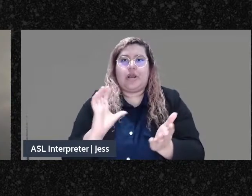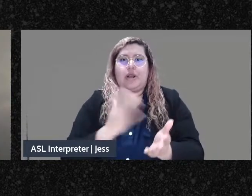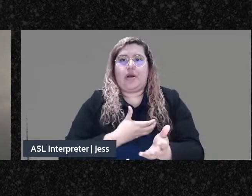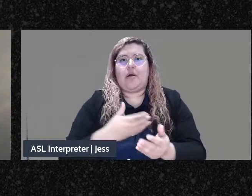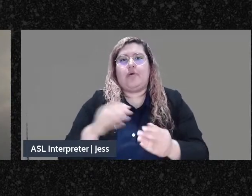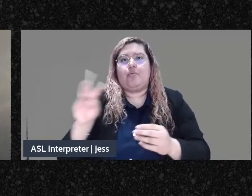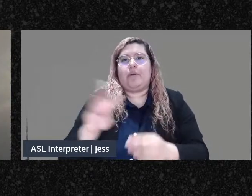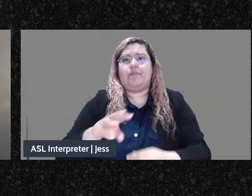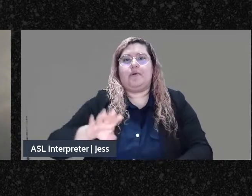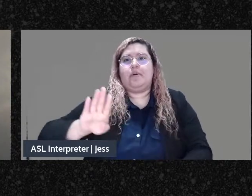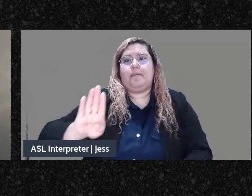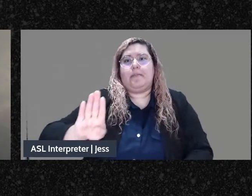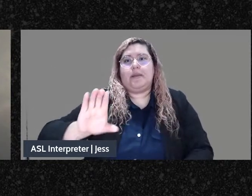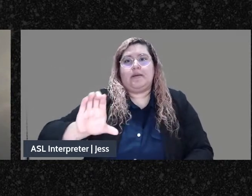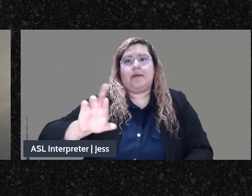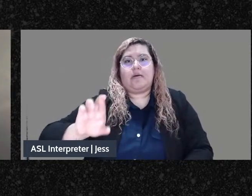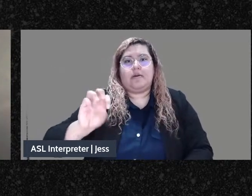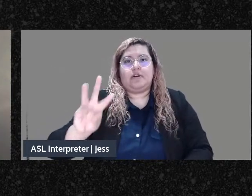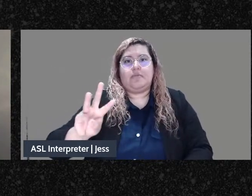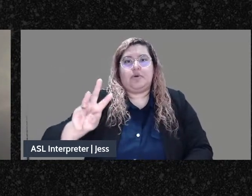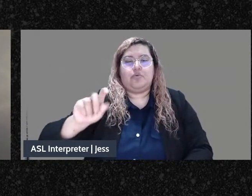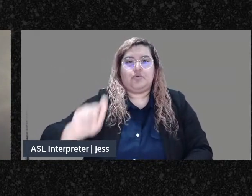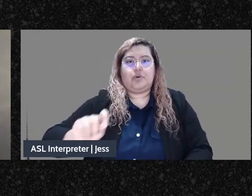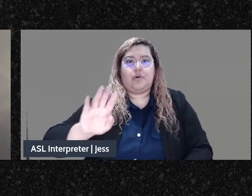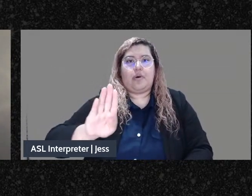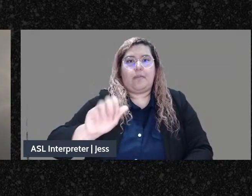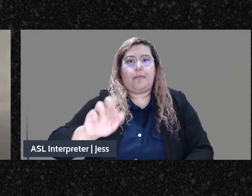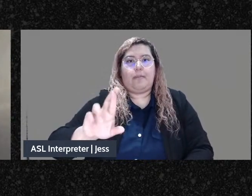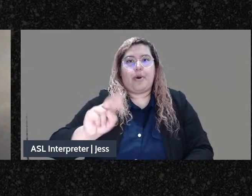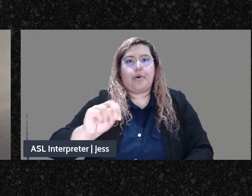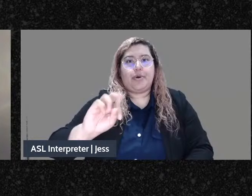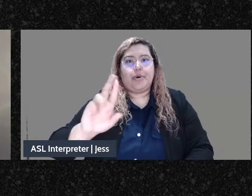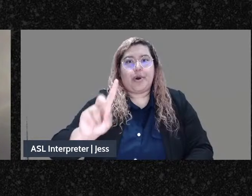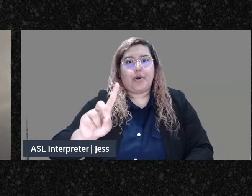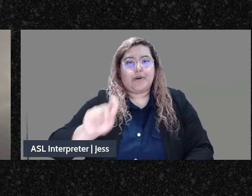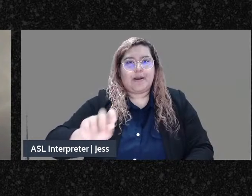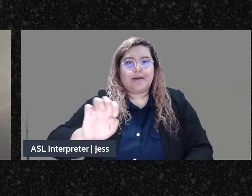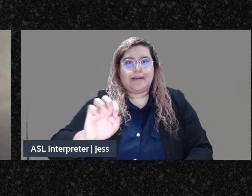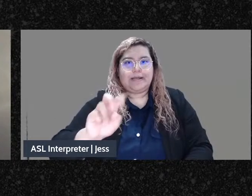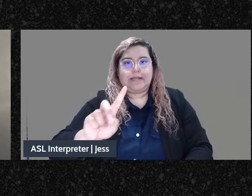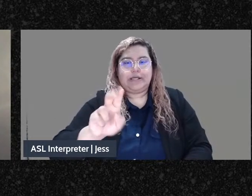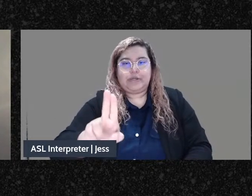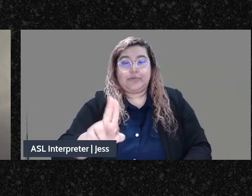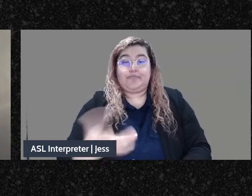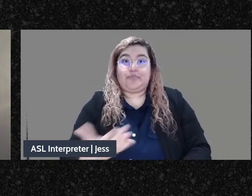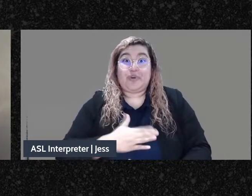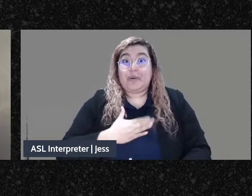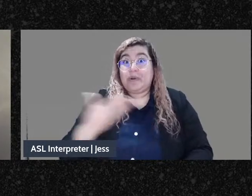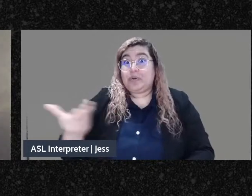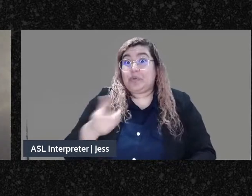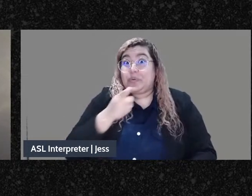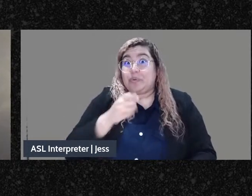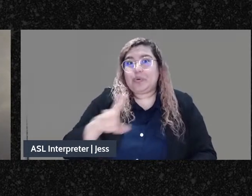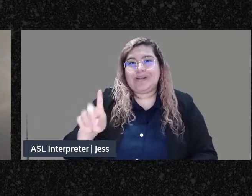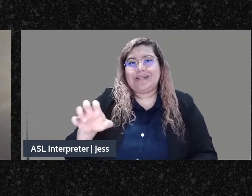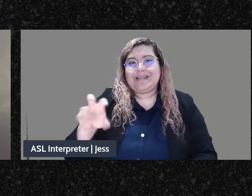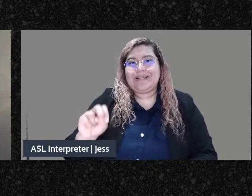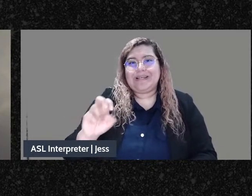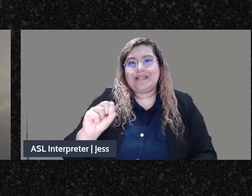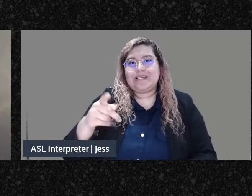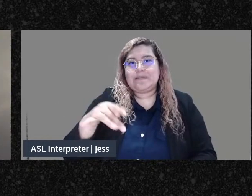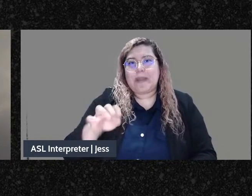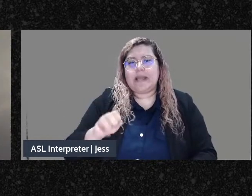bcrw.barnard.edu. And now I'm happy to be welcoming back to BCRW Dean Spade, who will be introducing our other